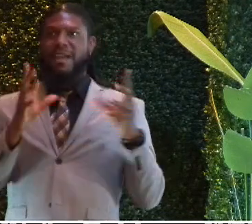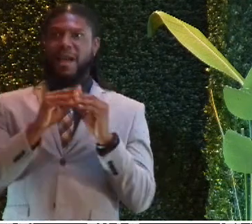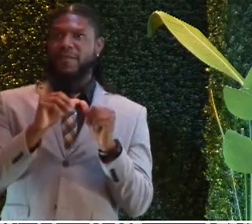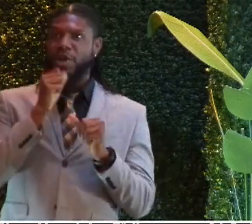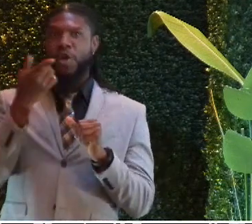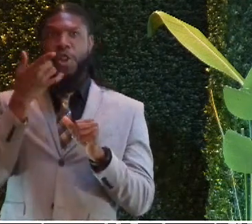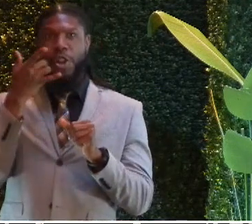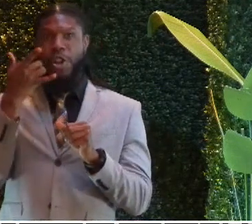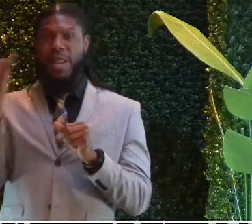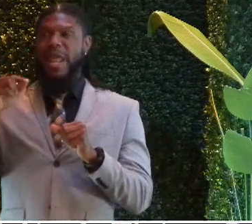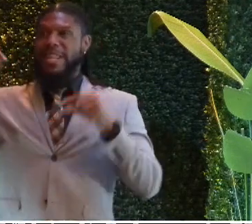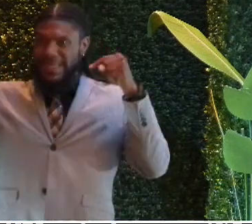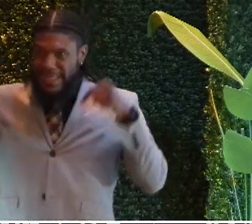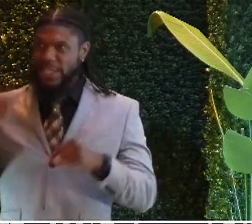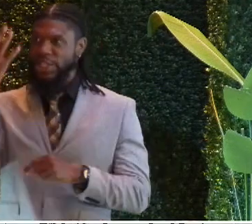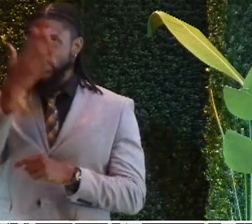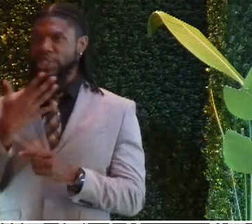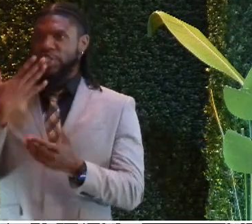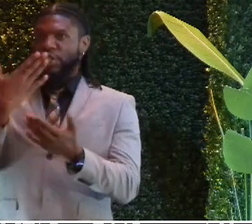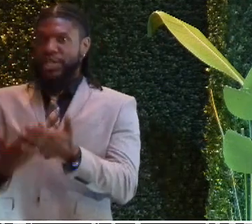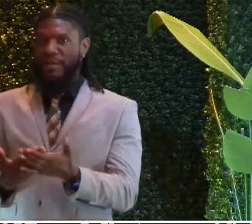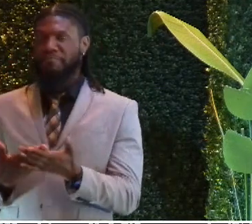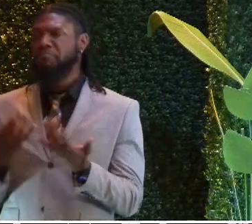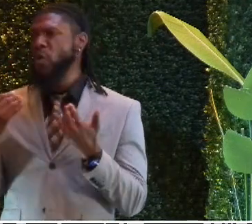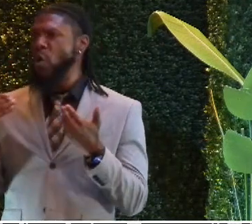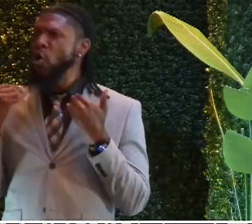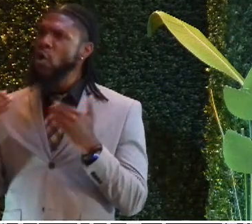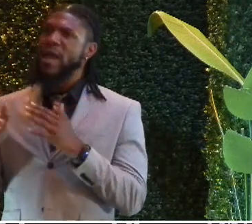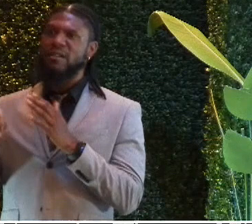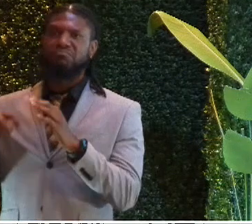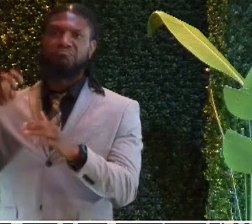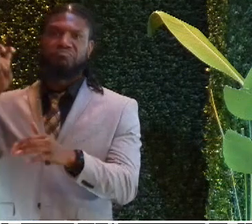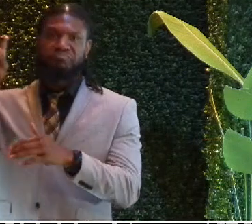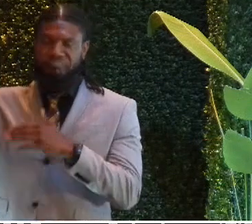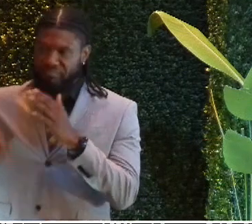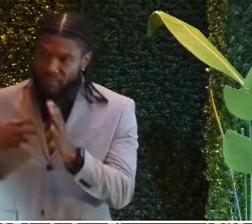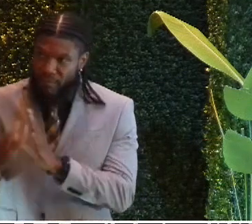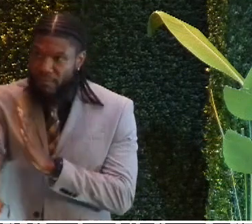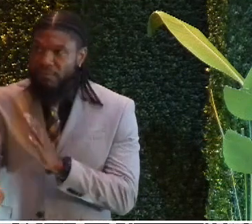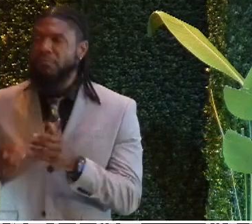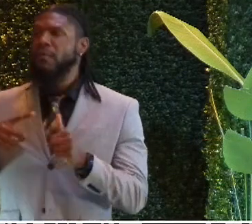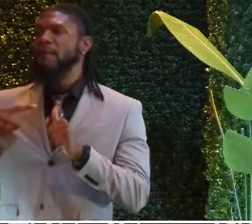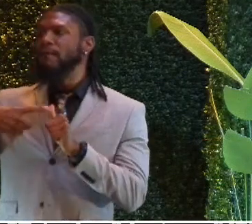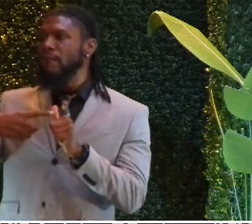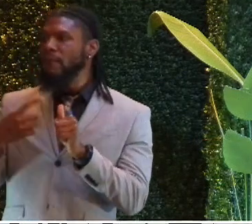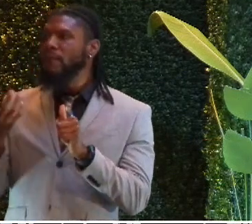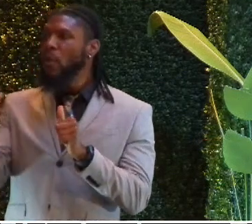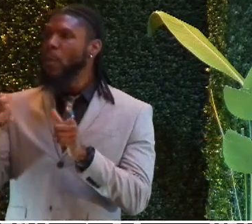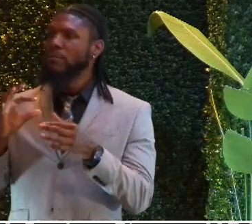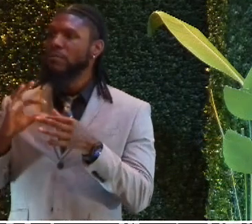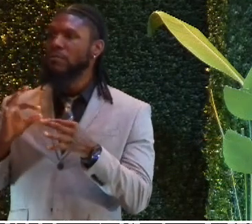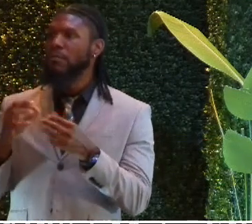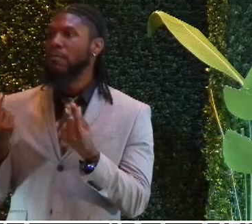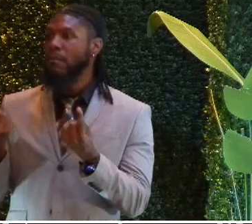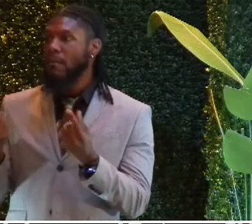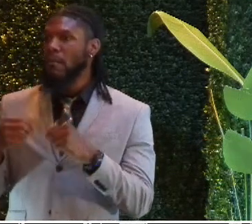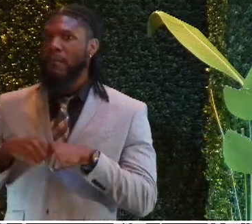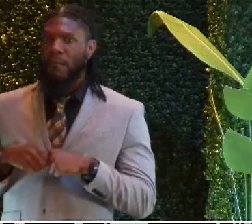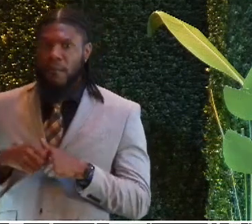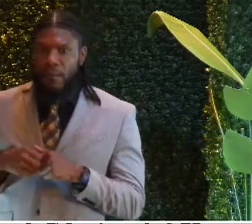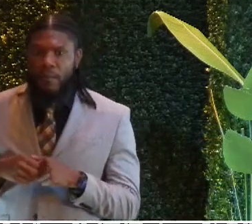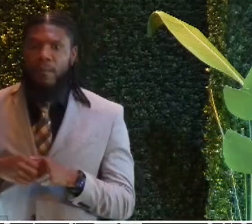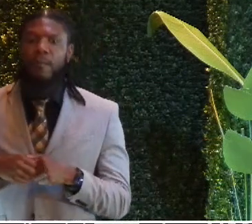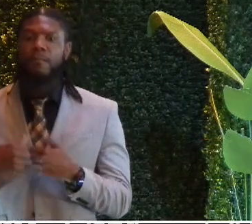conference. So let's get into it. So first of all, I want to say I'm M. Adams. I use